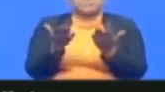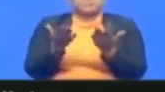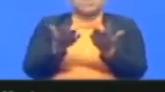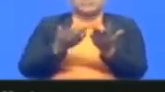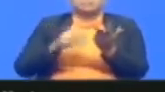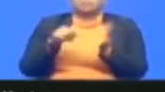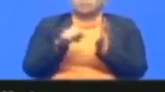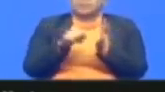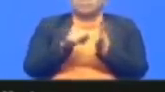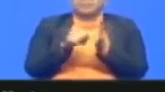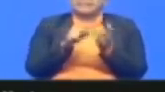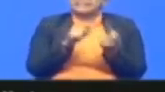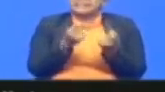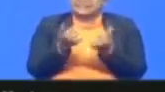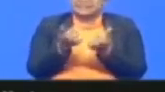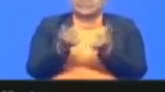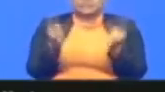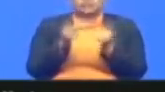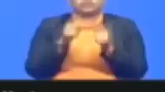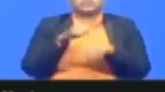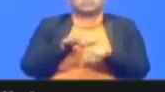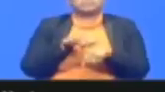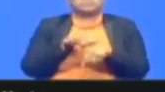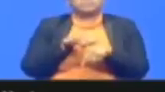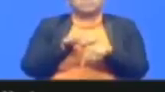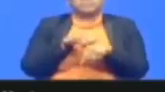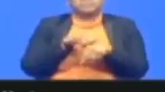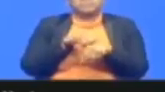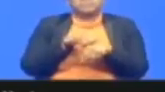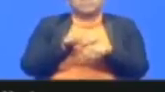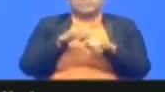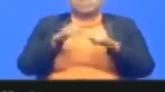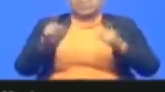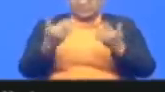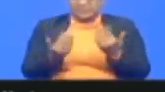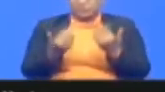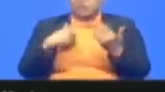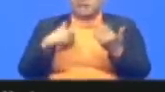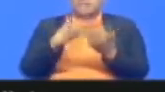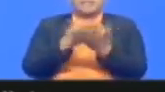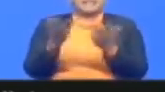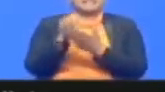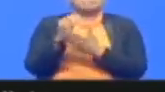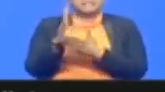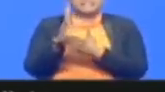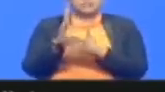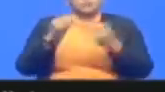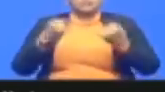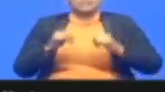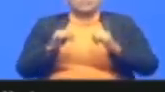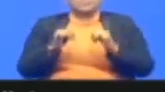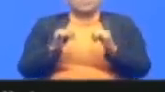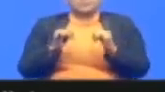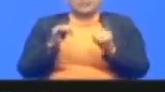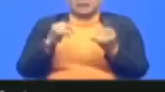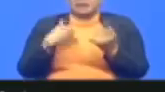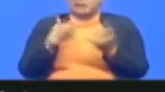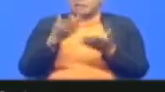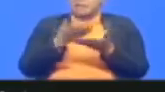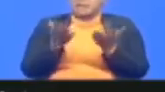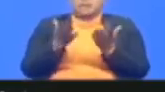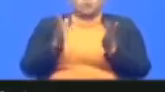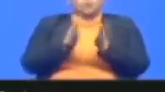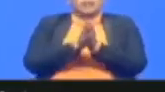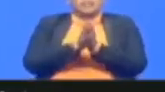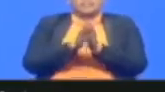problems, at least in the short term. While economists would cringe at any expenditure and would shy away when they get any whiff that it